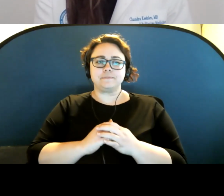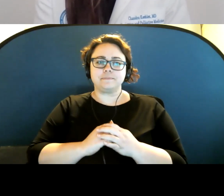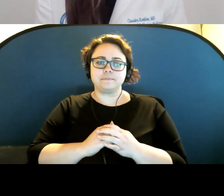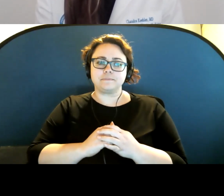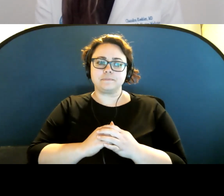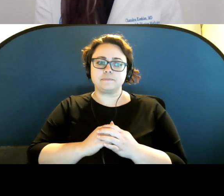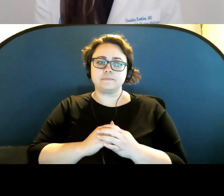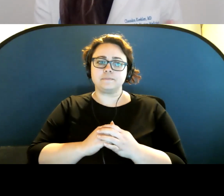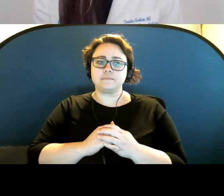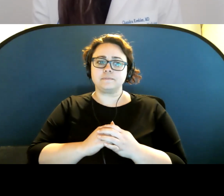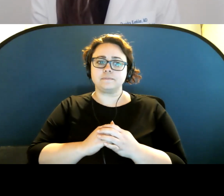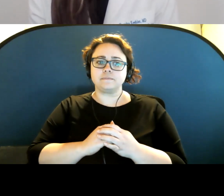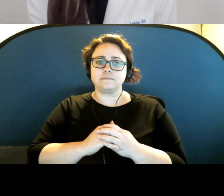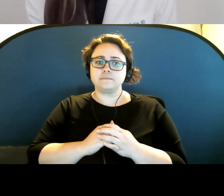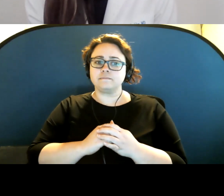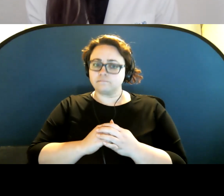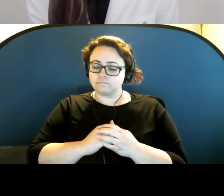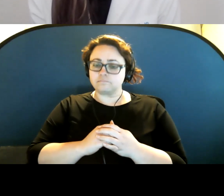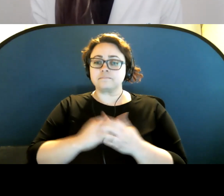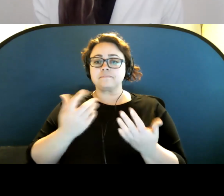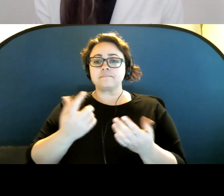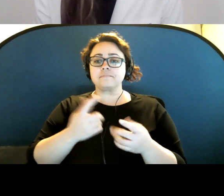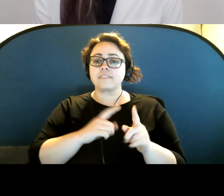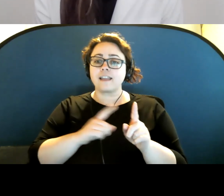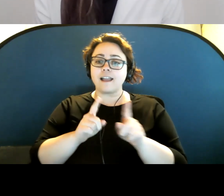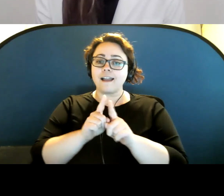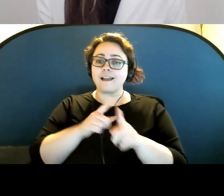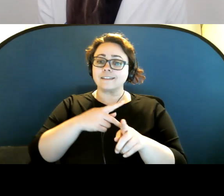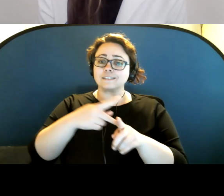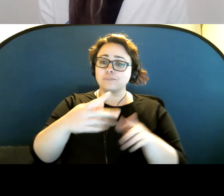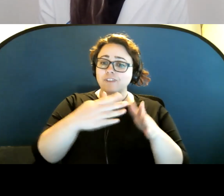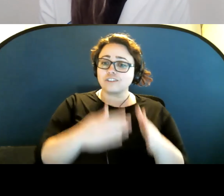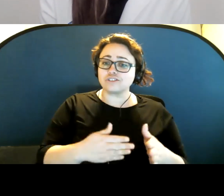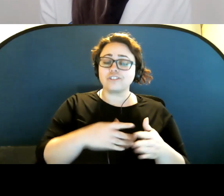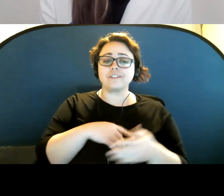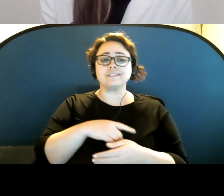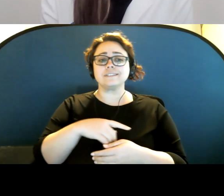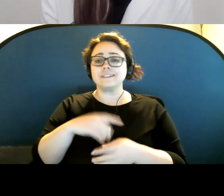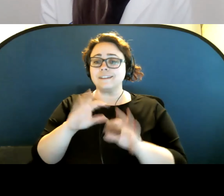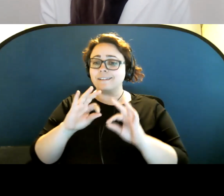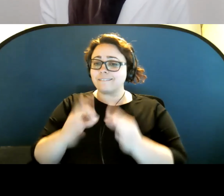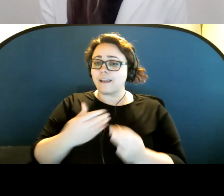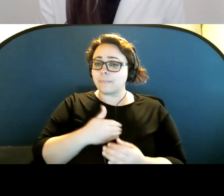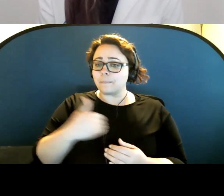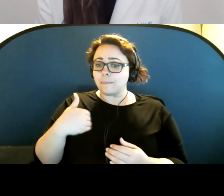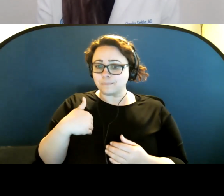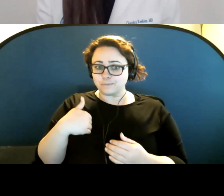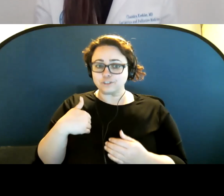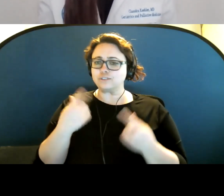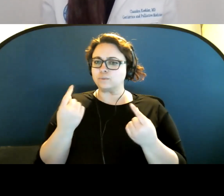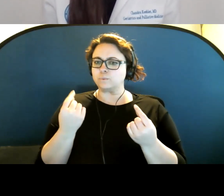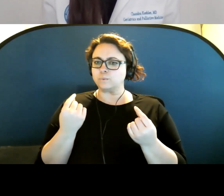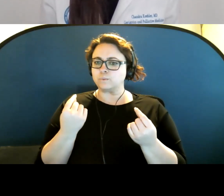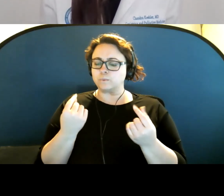So what we need to do as professionals and family members who care for and support our elder population is